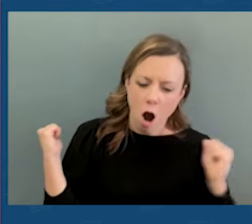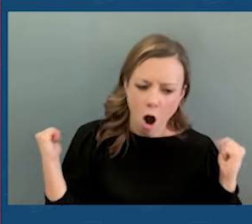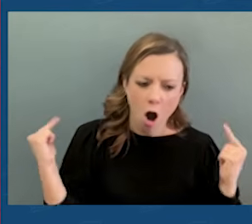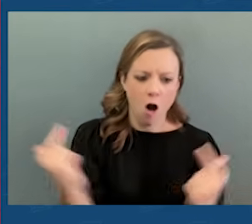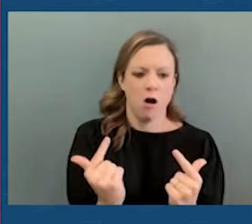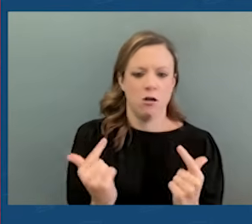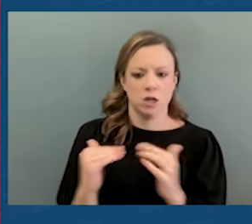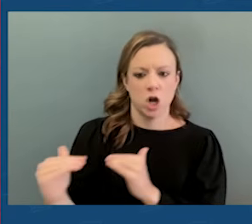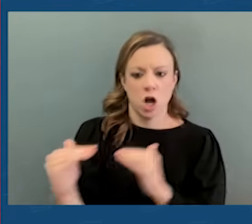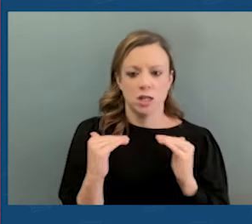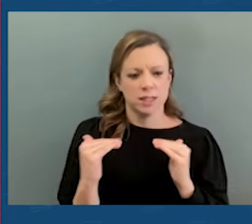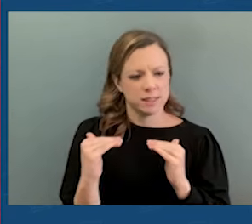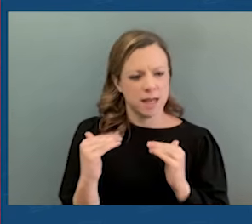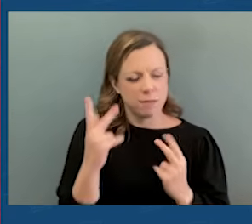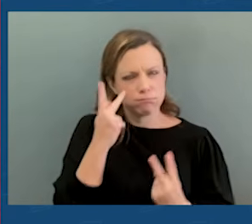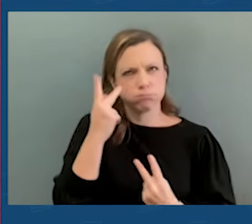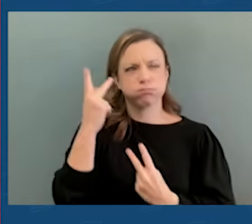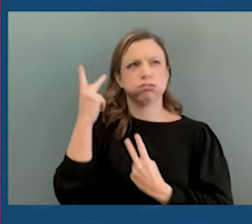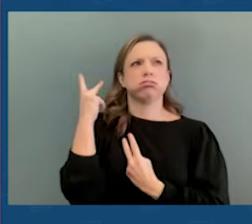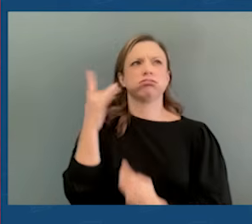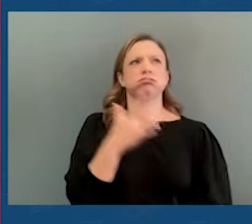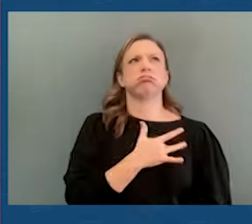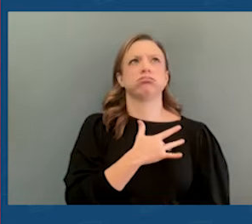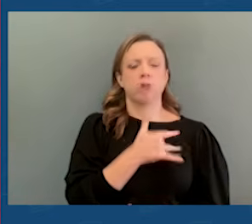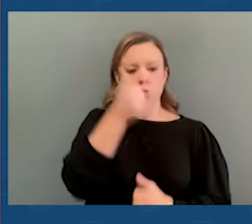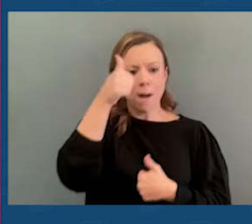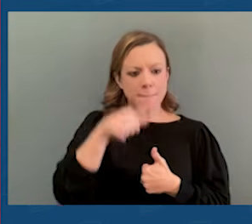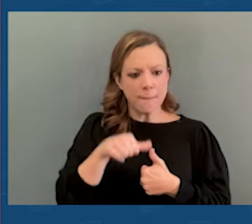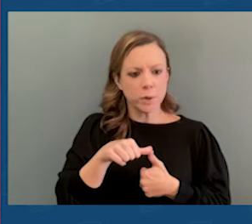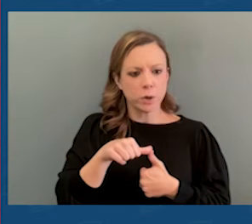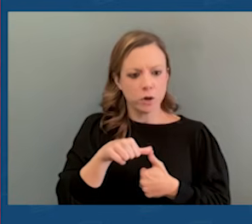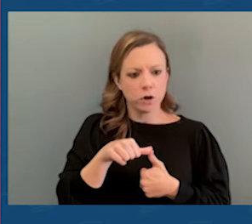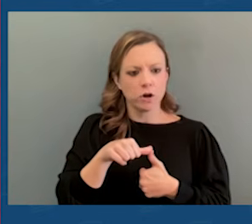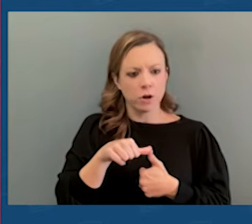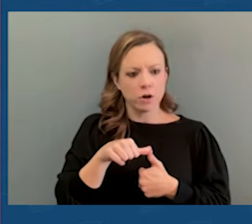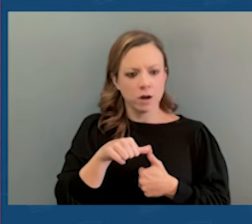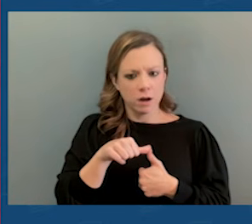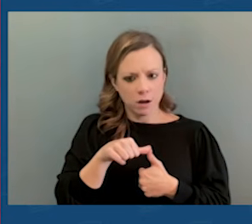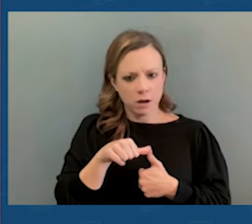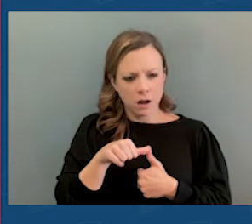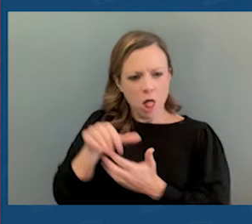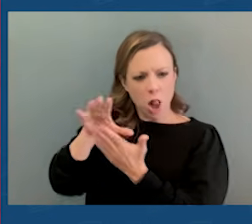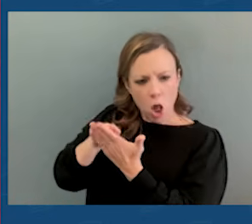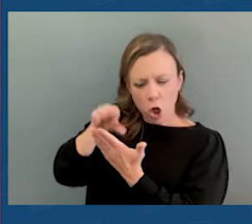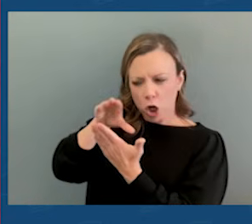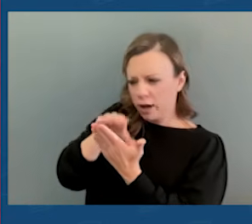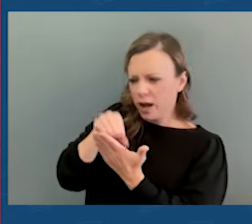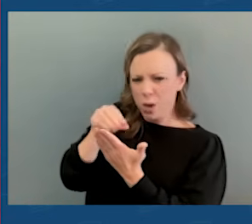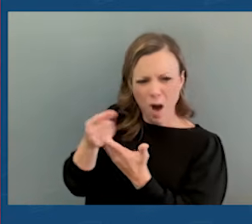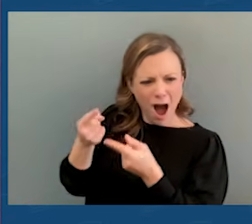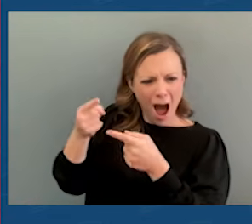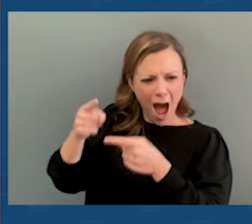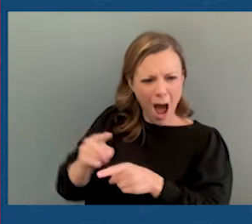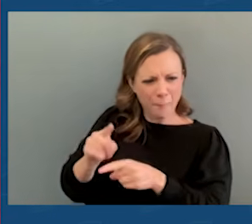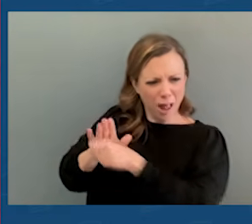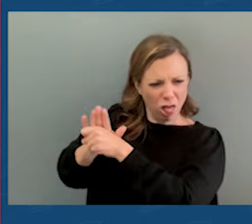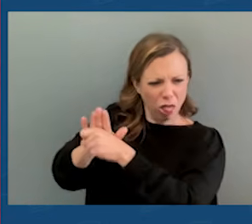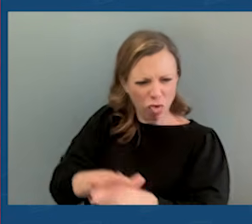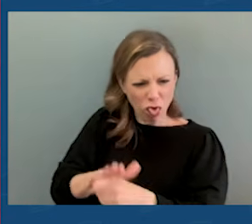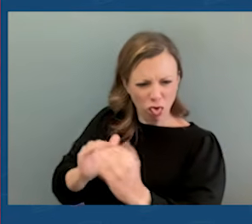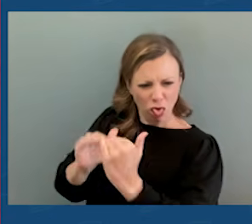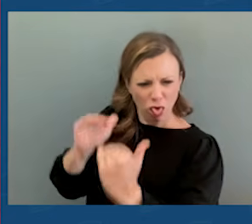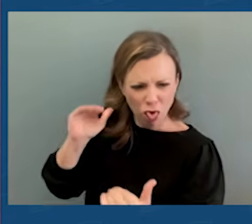recalled the experiences of learning what had happened to their